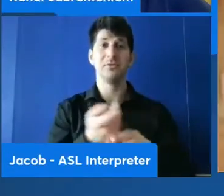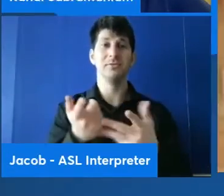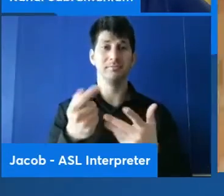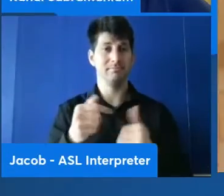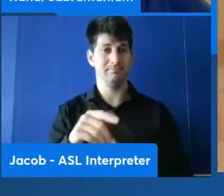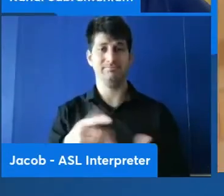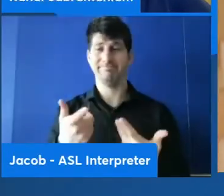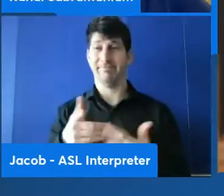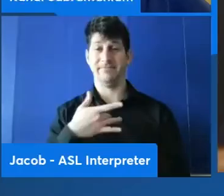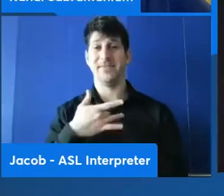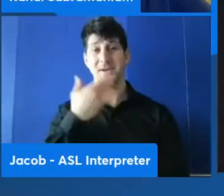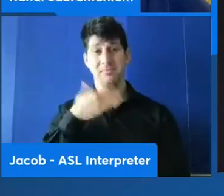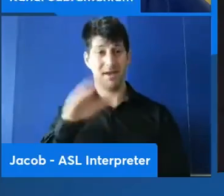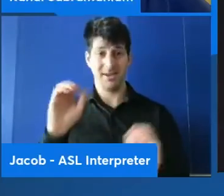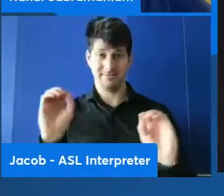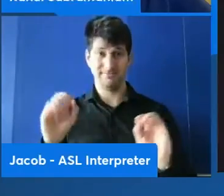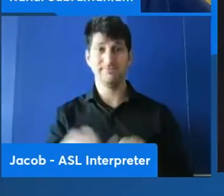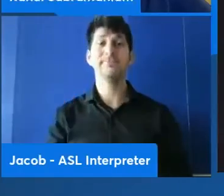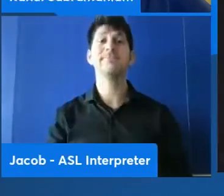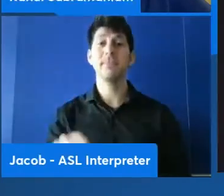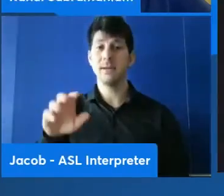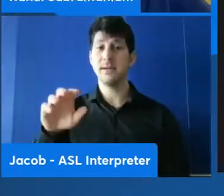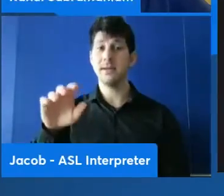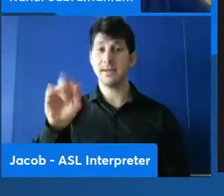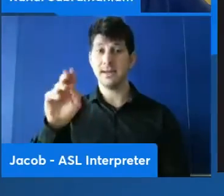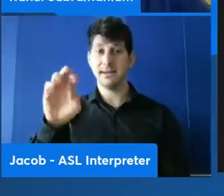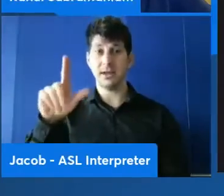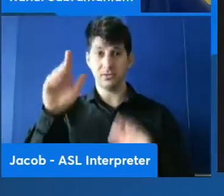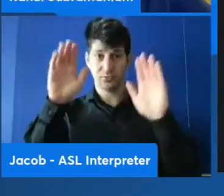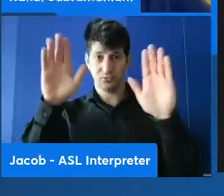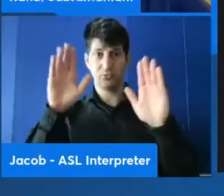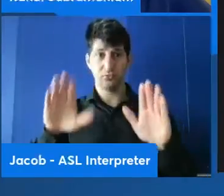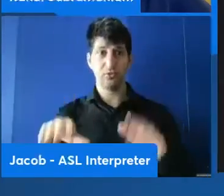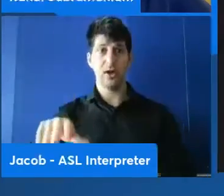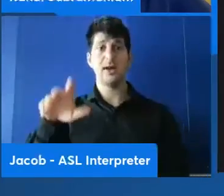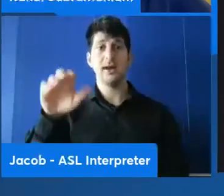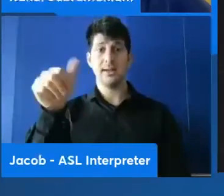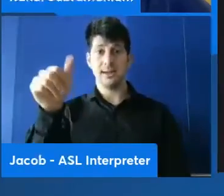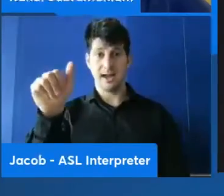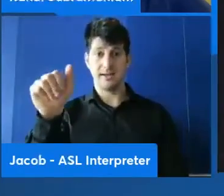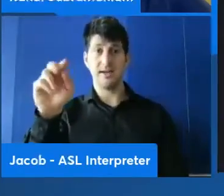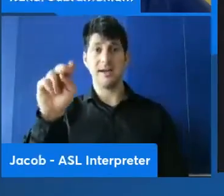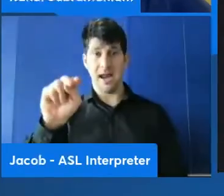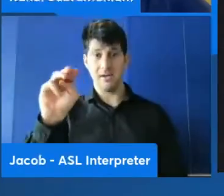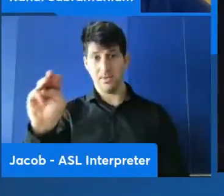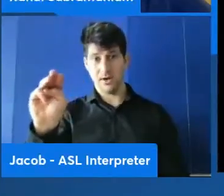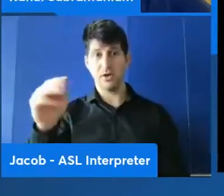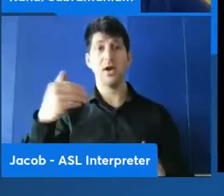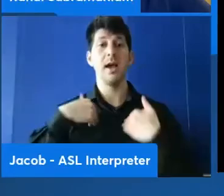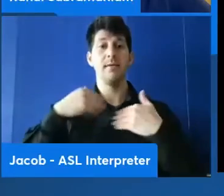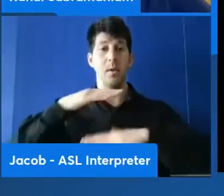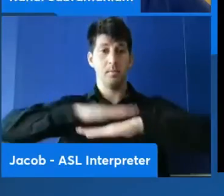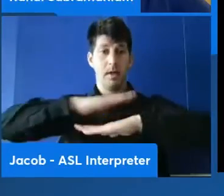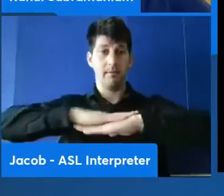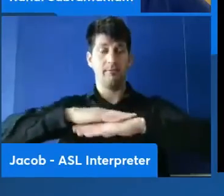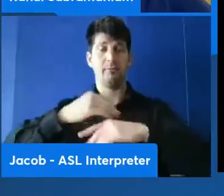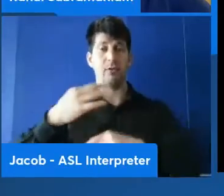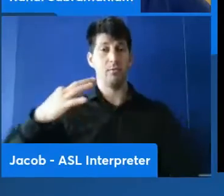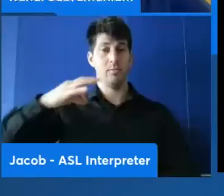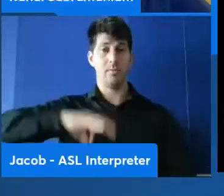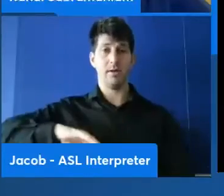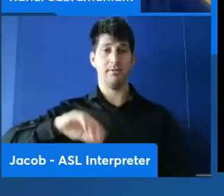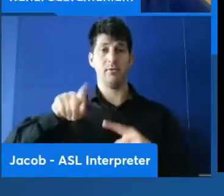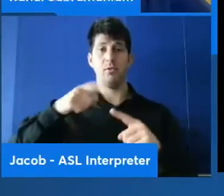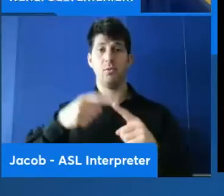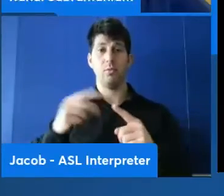bad. Here's the thing. Intel's latest and greatest 10 nanometer Ice Lake Xeons, they've got some platform advantages, particularly when they're